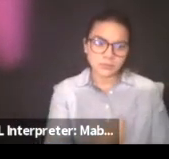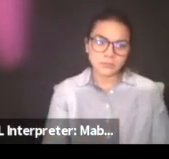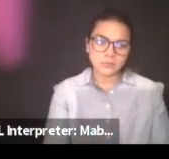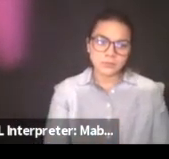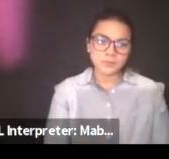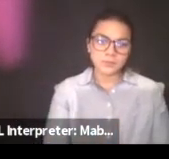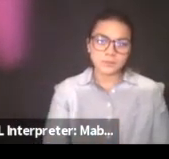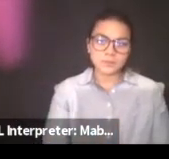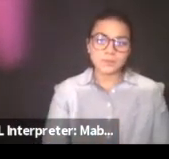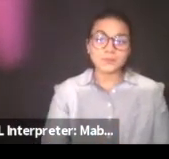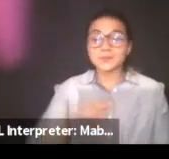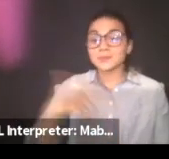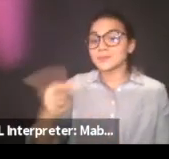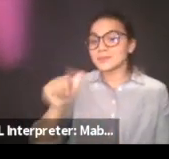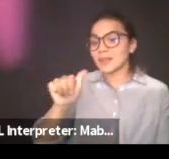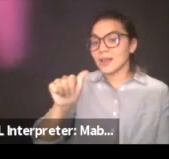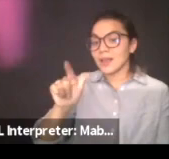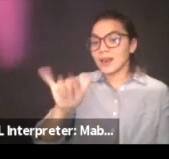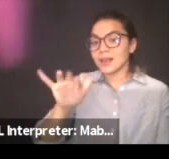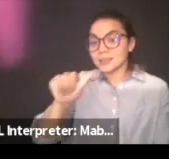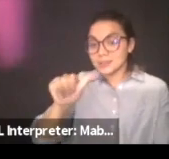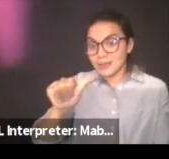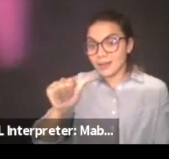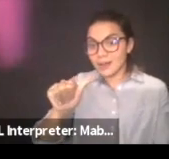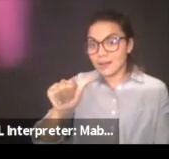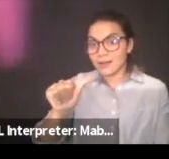Yo, the chat right now is fire.